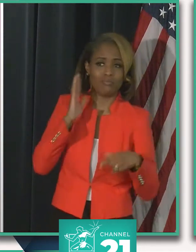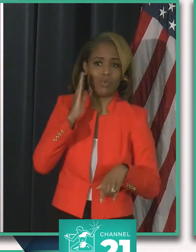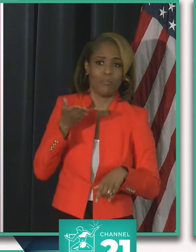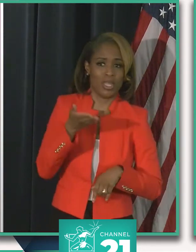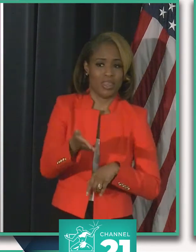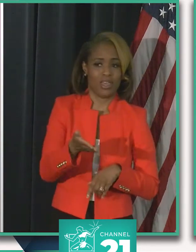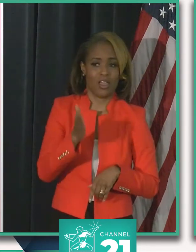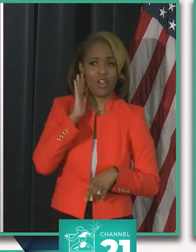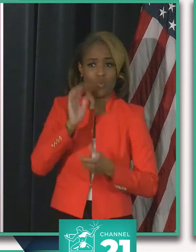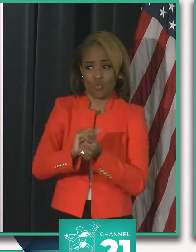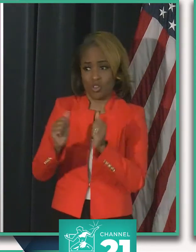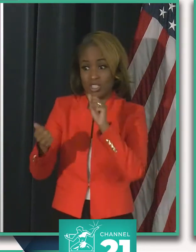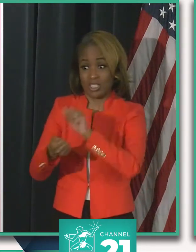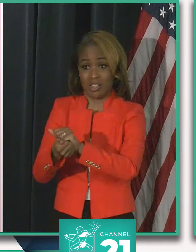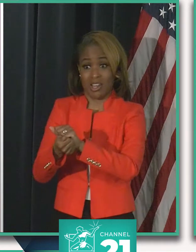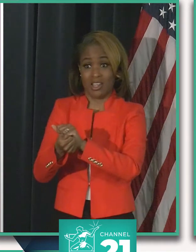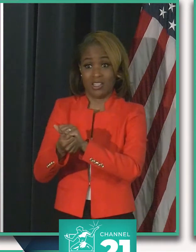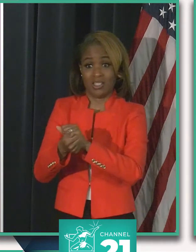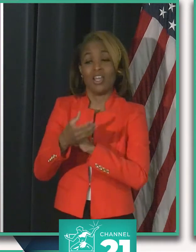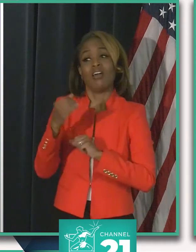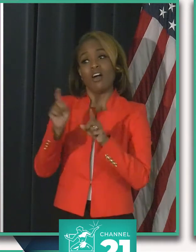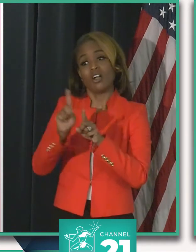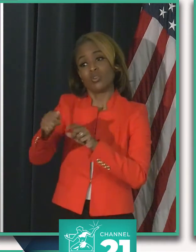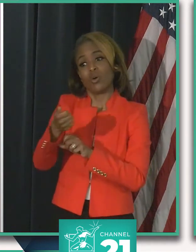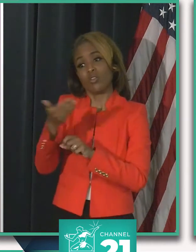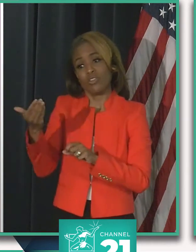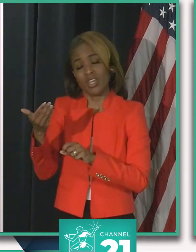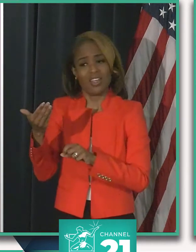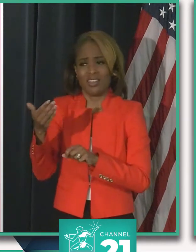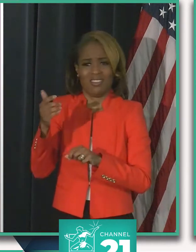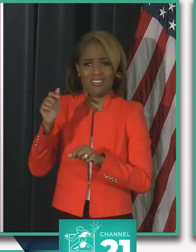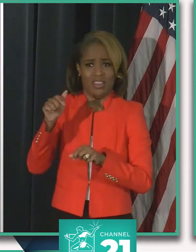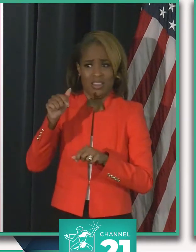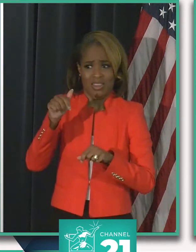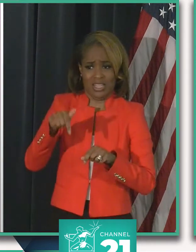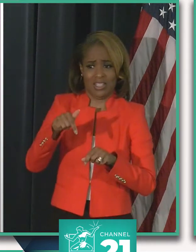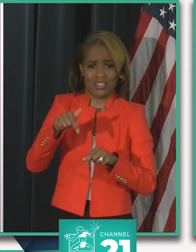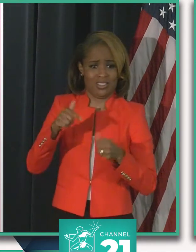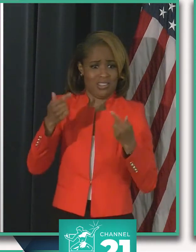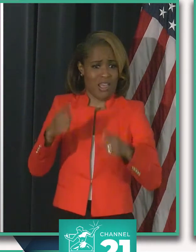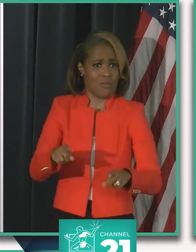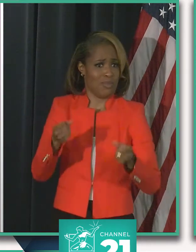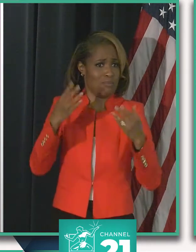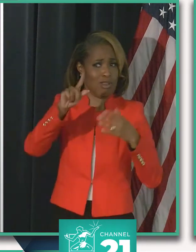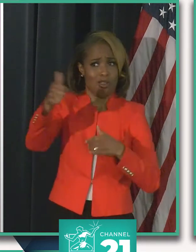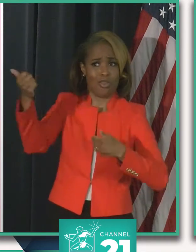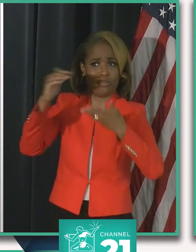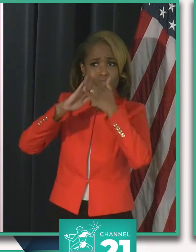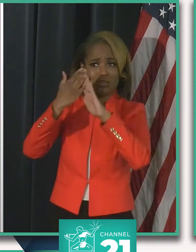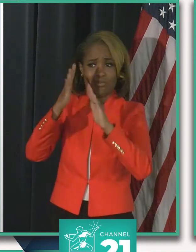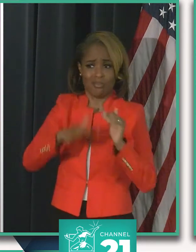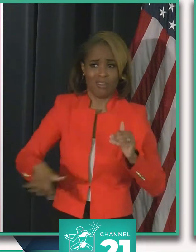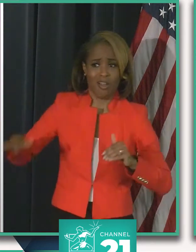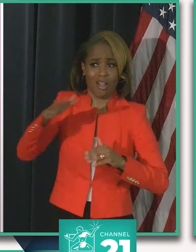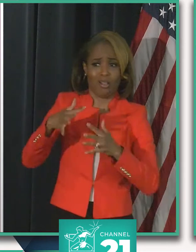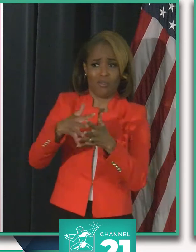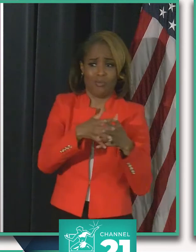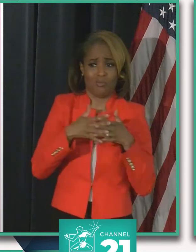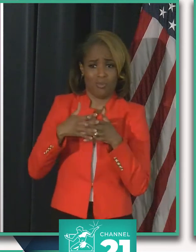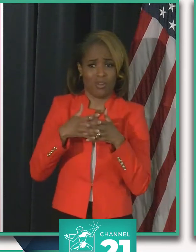going to change this. And you know, the other thing, this is something that's going on in a lot of the major cities across America. They're trying to